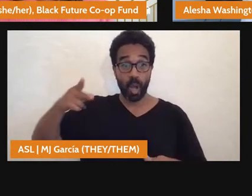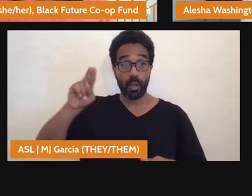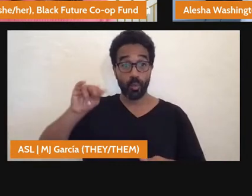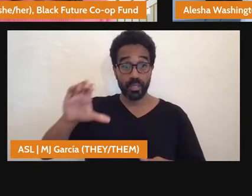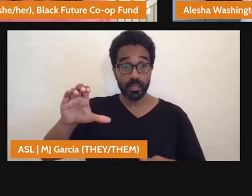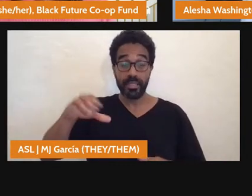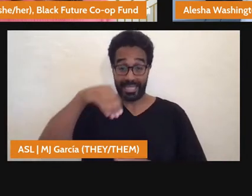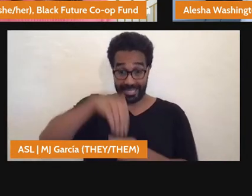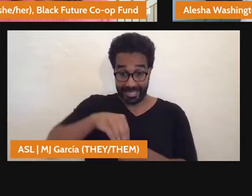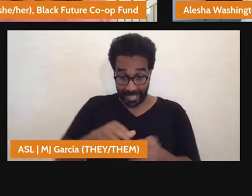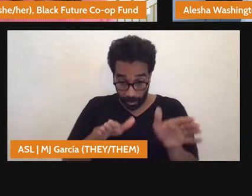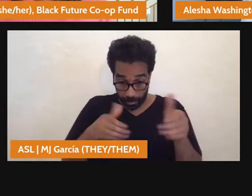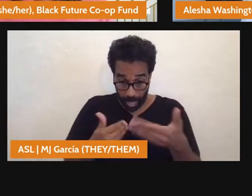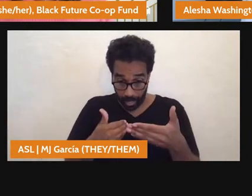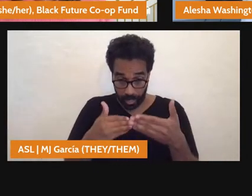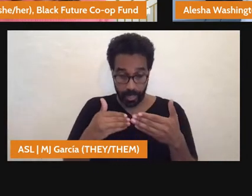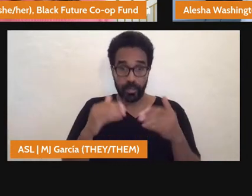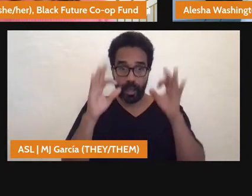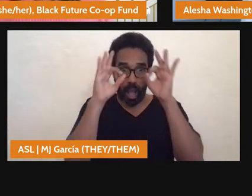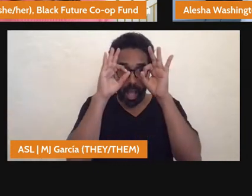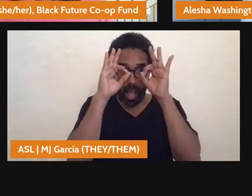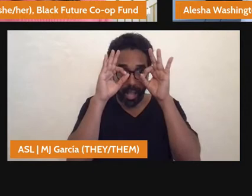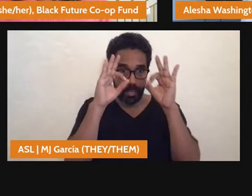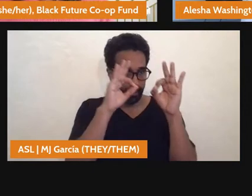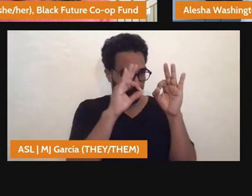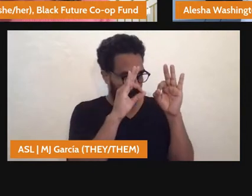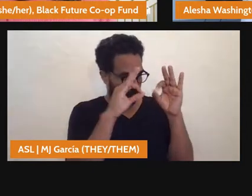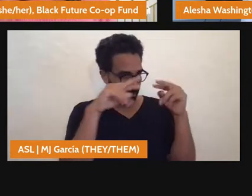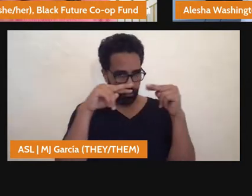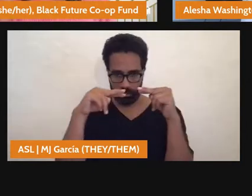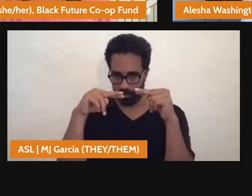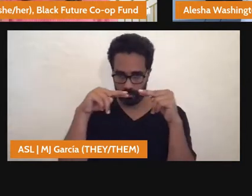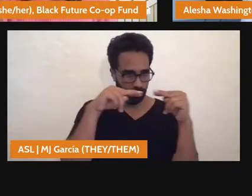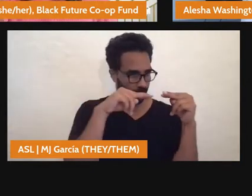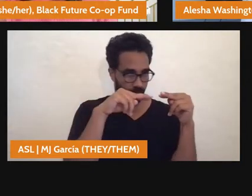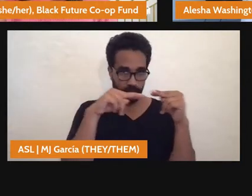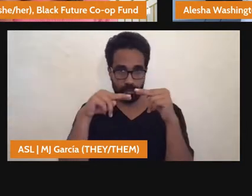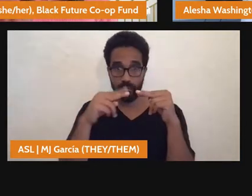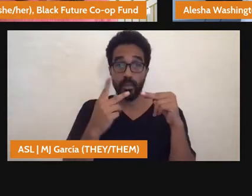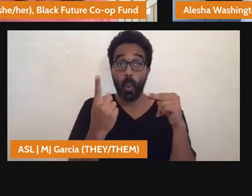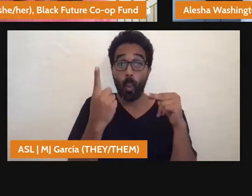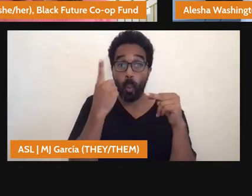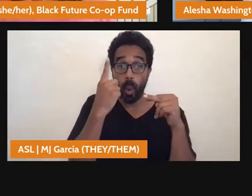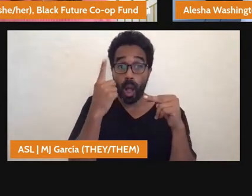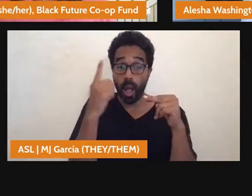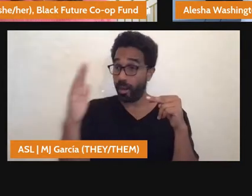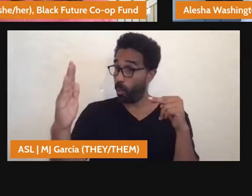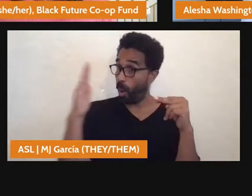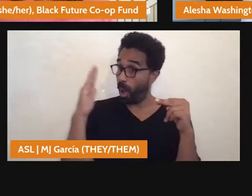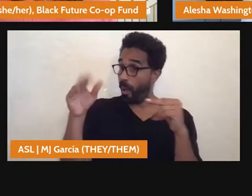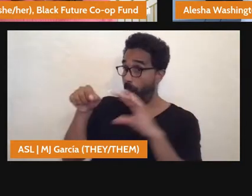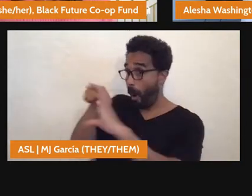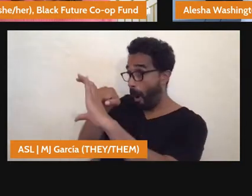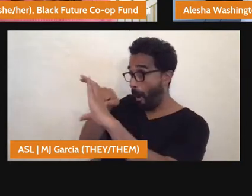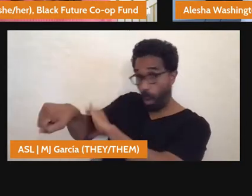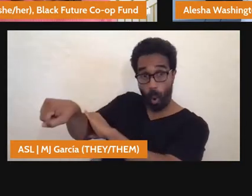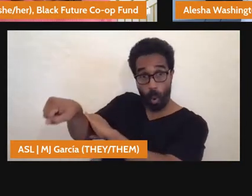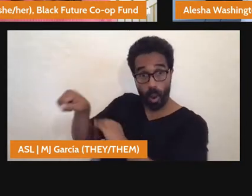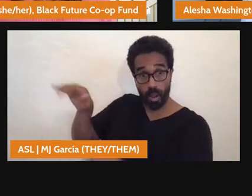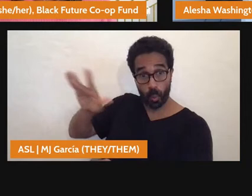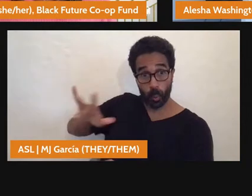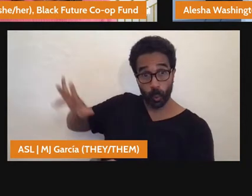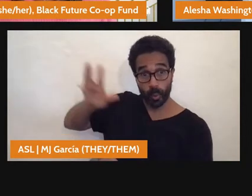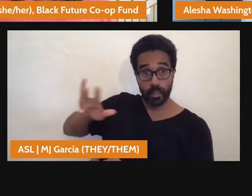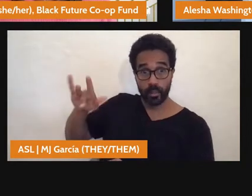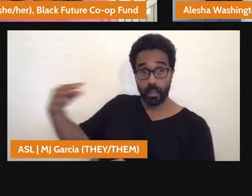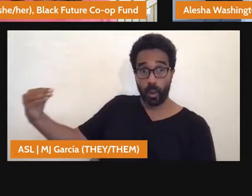it's all dark, and you just see the two eyes, like the people's eyes. And one of them has punched their hand through the side of the box, and light is coming